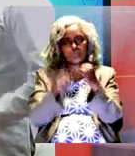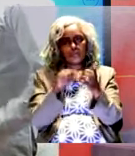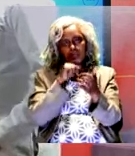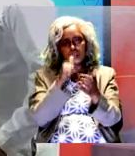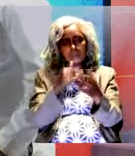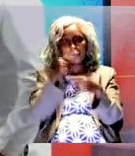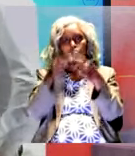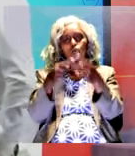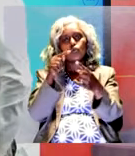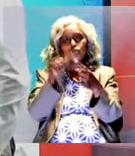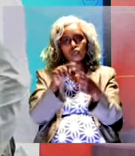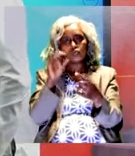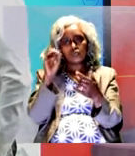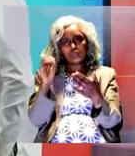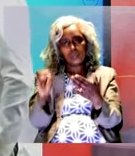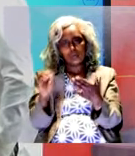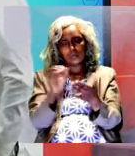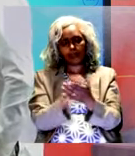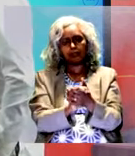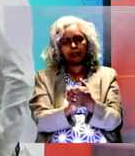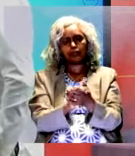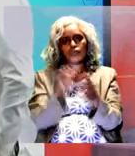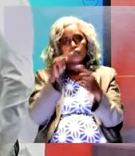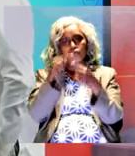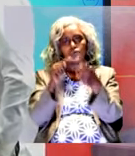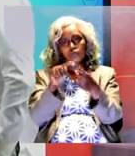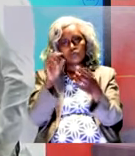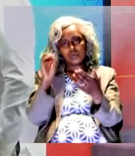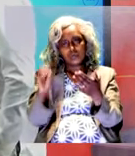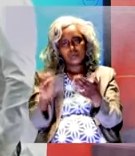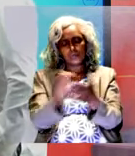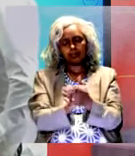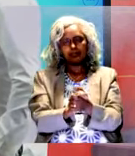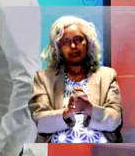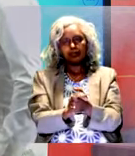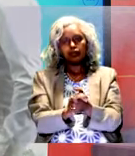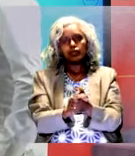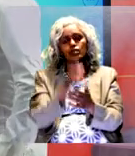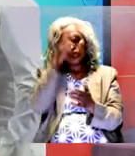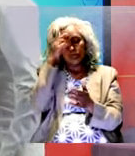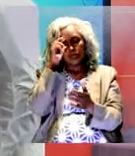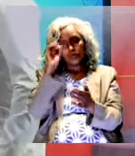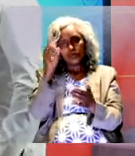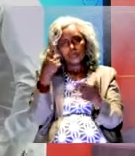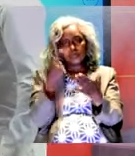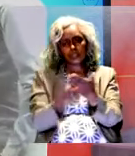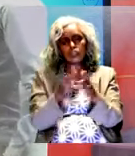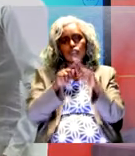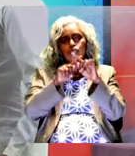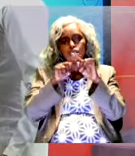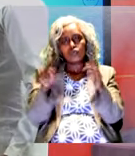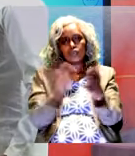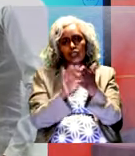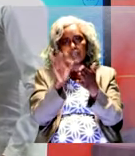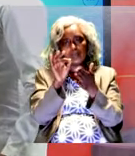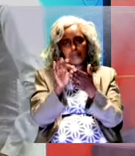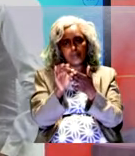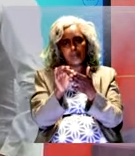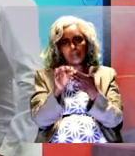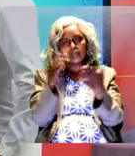infinity goes to 0. It goes to 0. Because of this unique number, because of